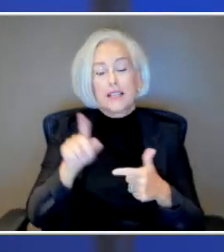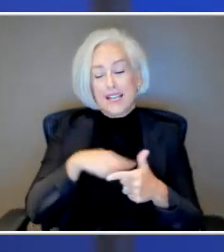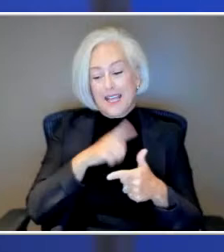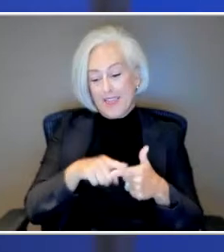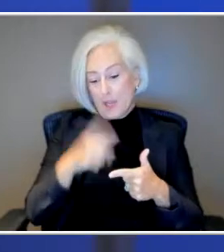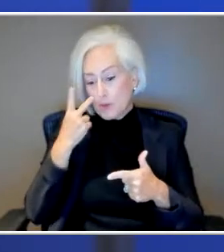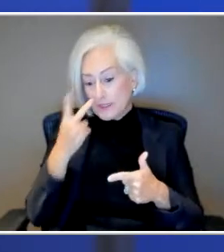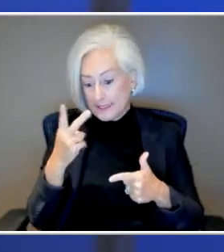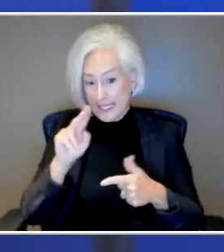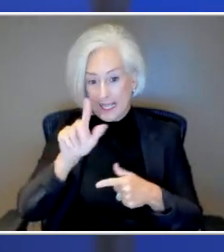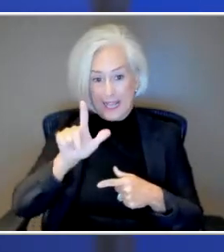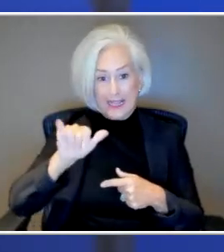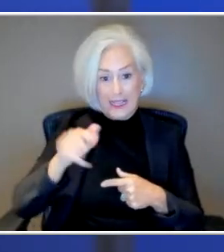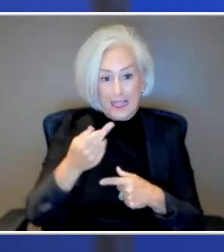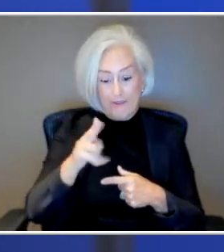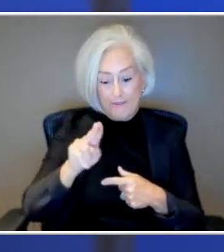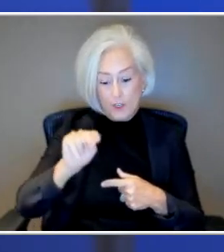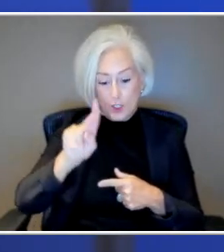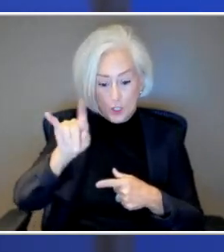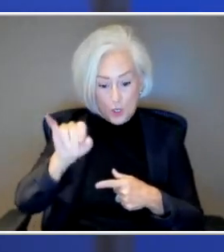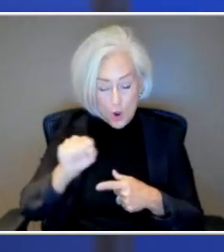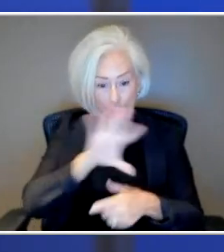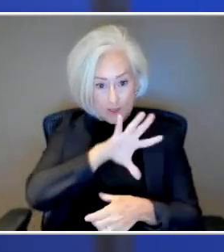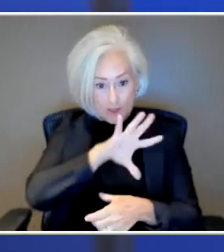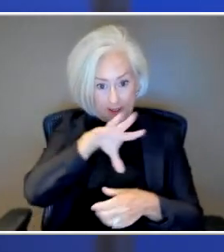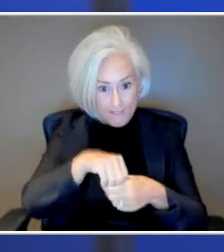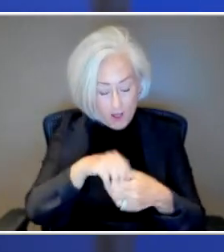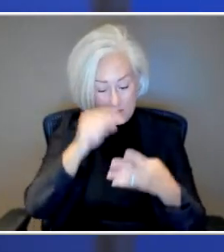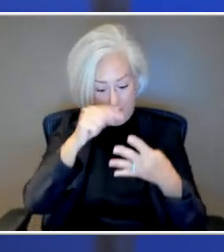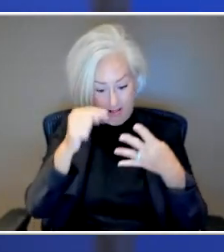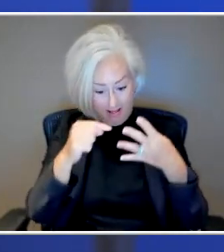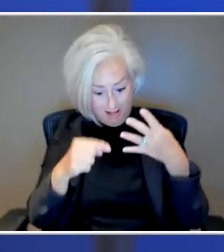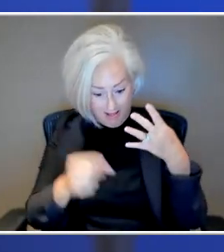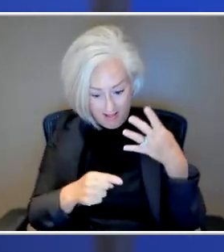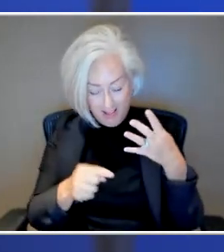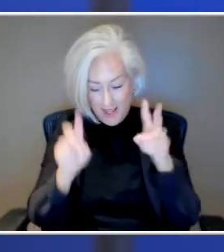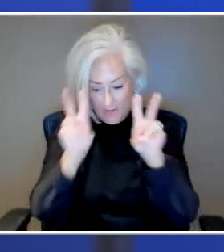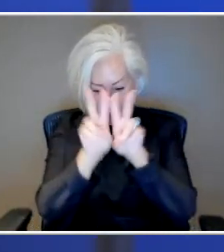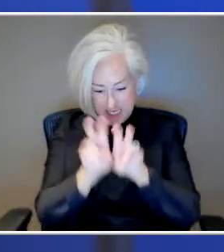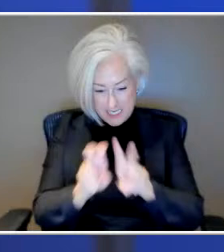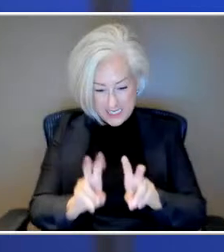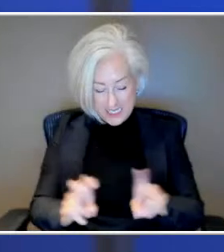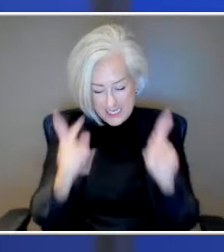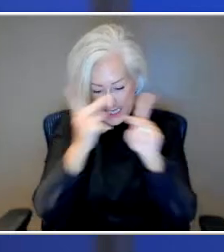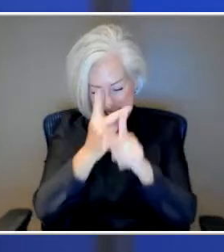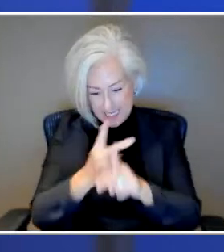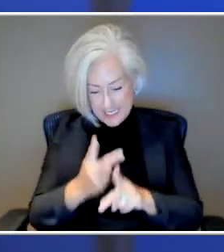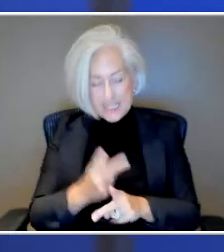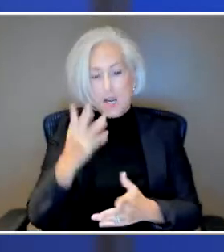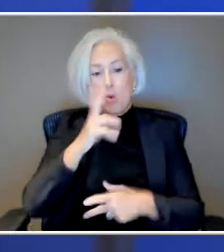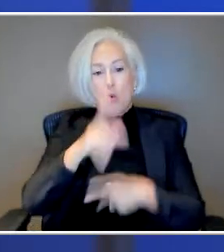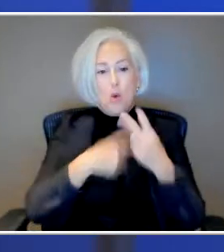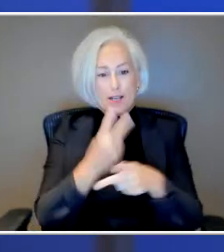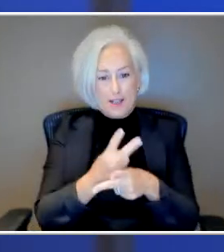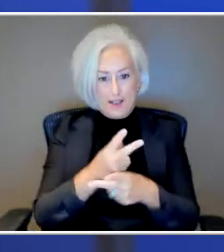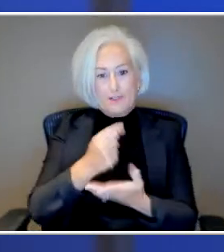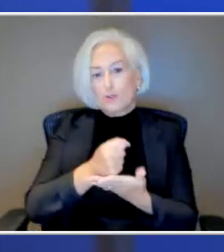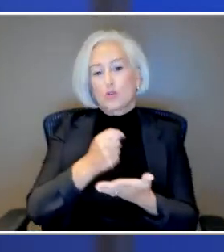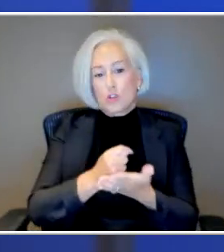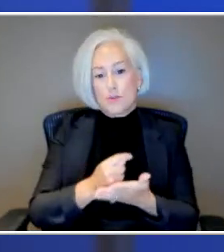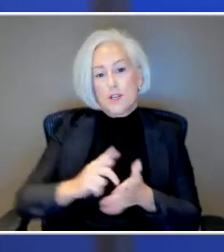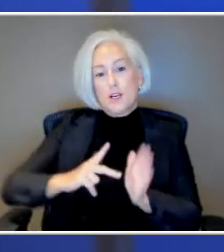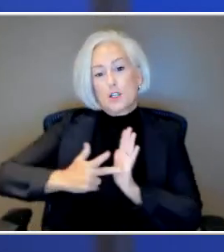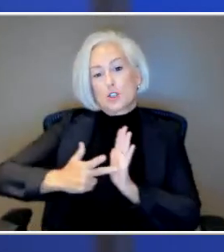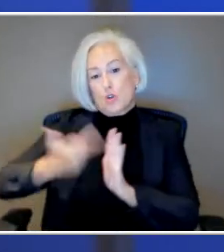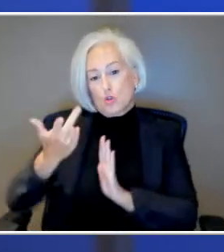can treat that cancer based on that date of diagnosis. And it was really the triple negative coupled with the ultimate size that